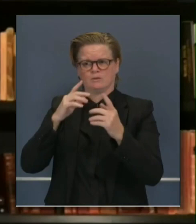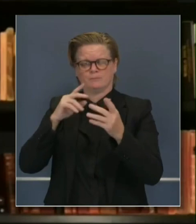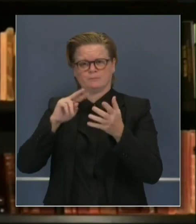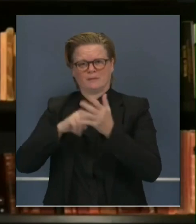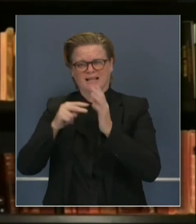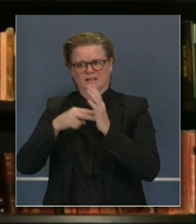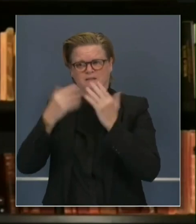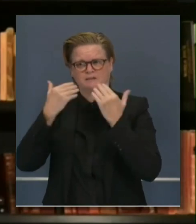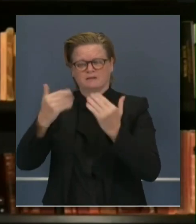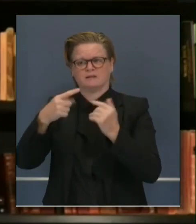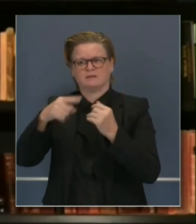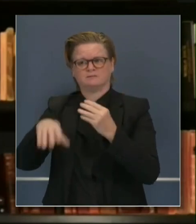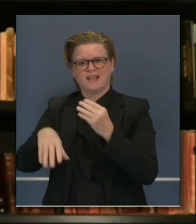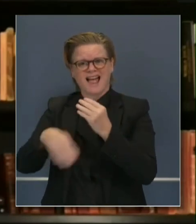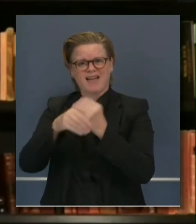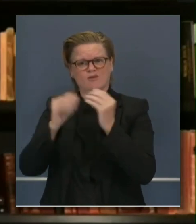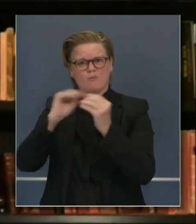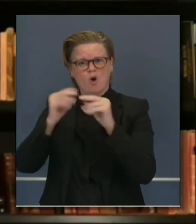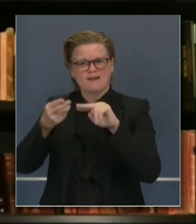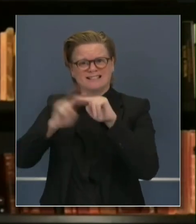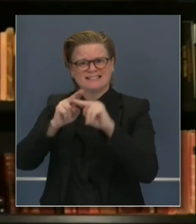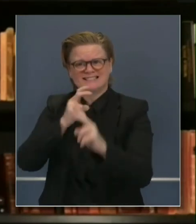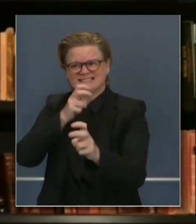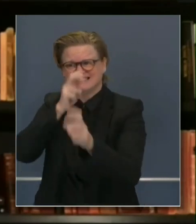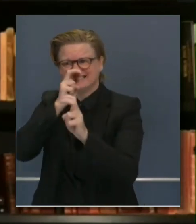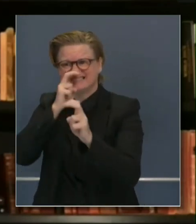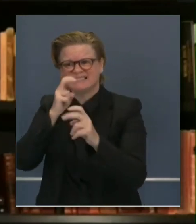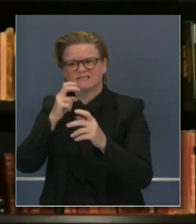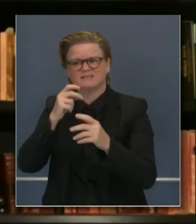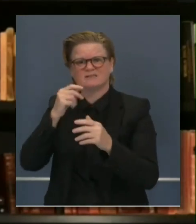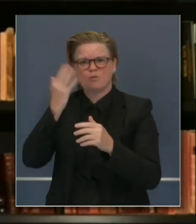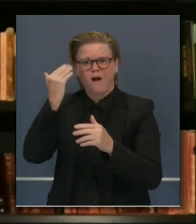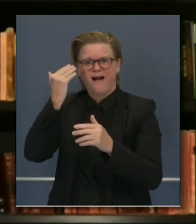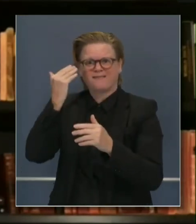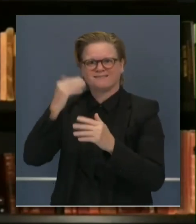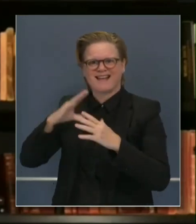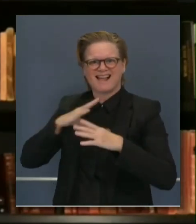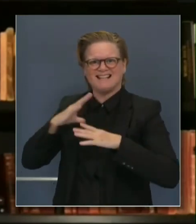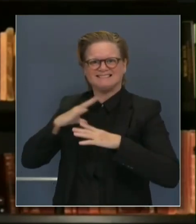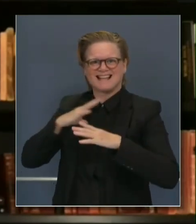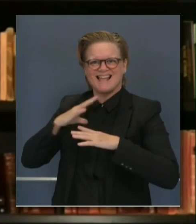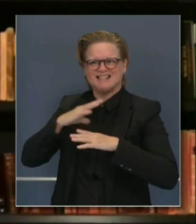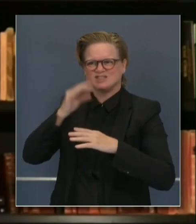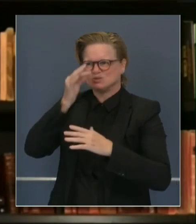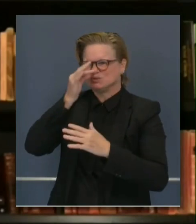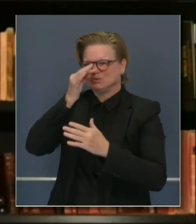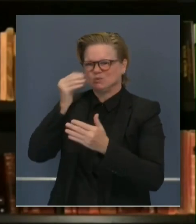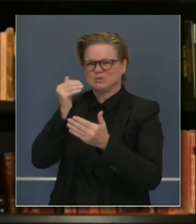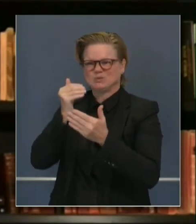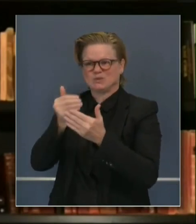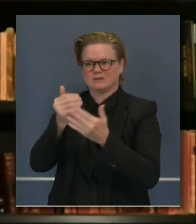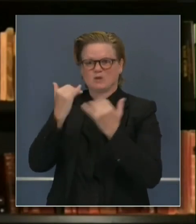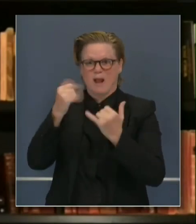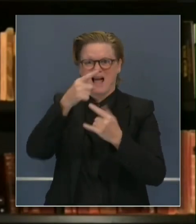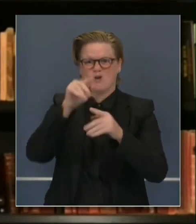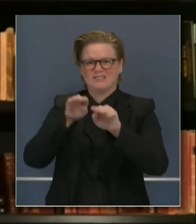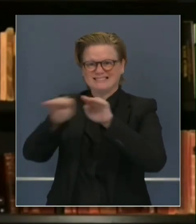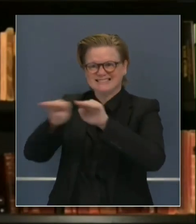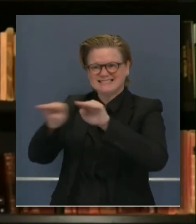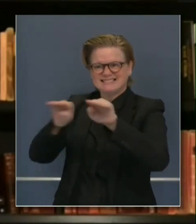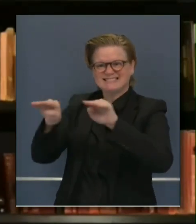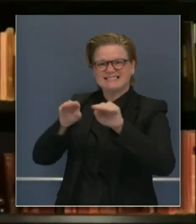that, given that the holidays are coming up. And I know you're really just leaving it up to the public to make the decision to